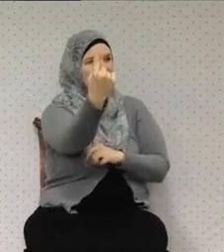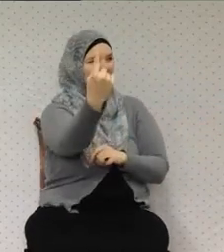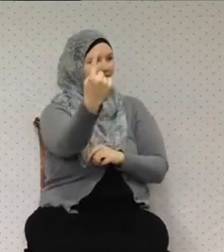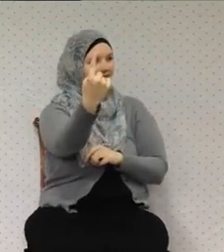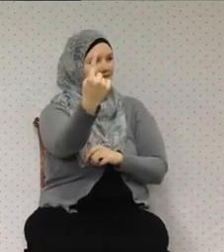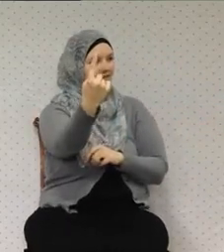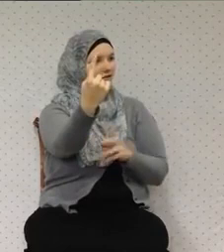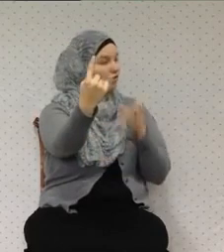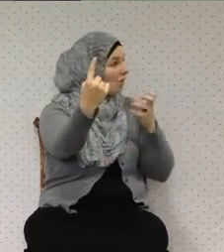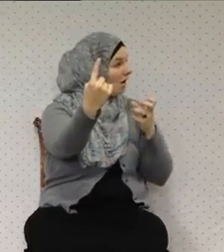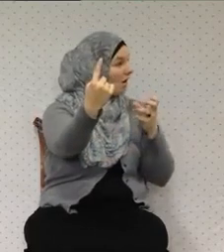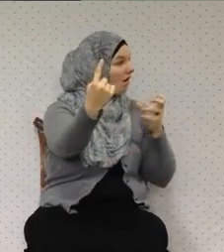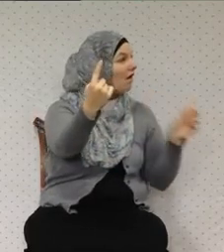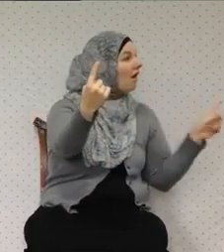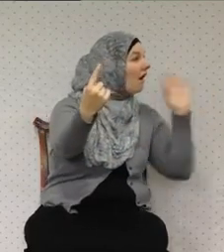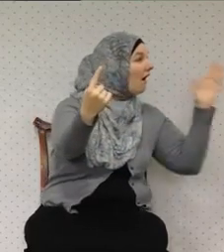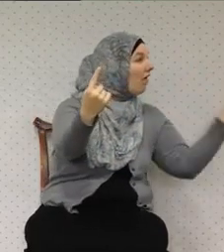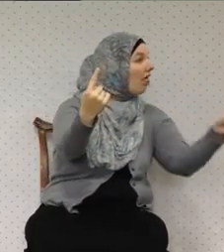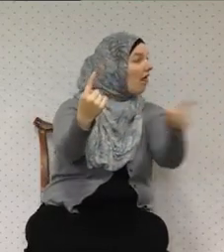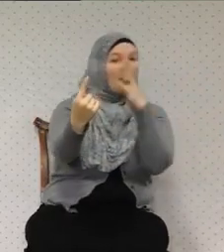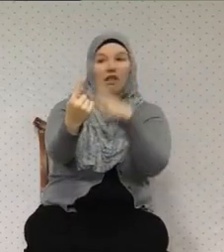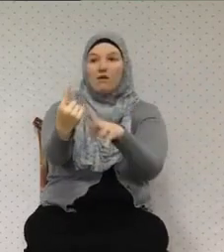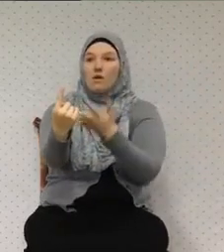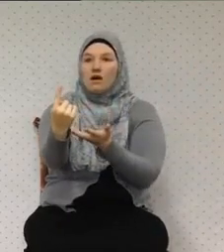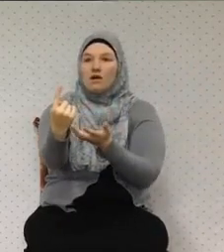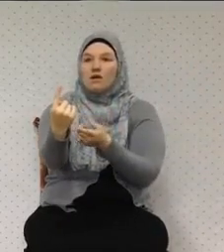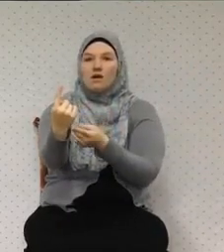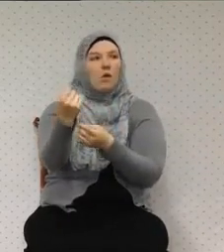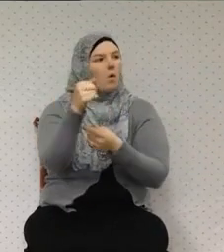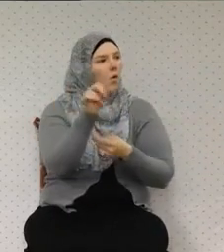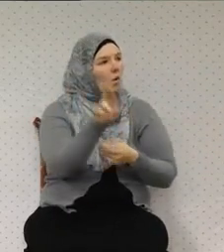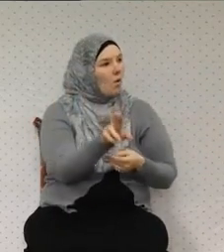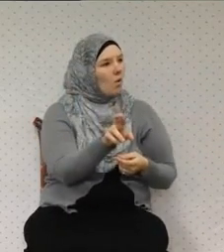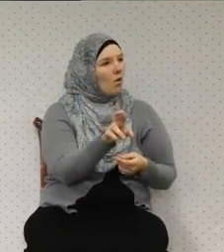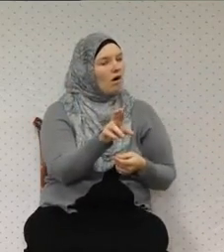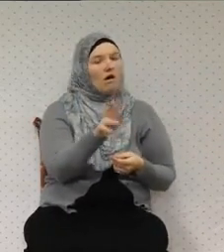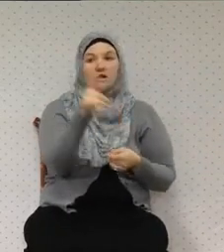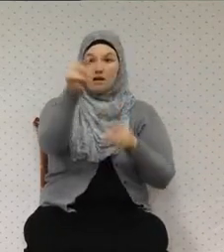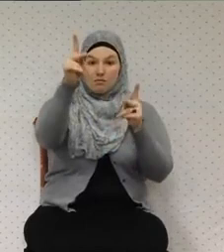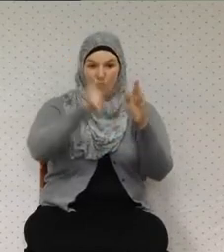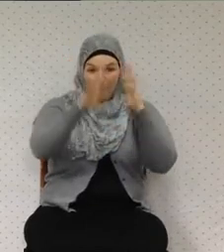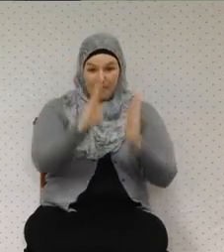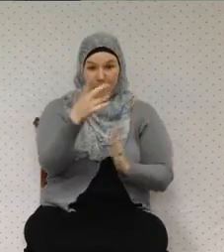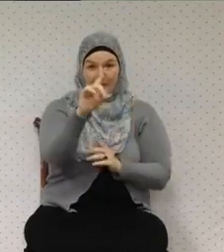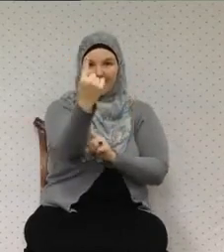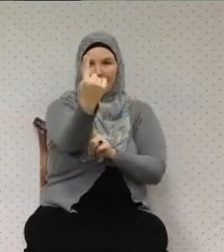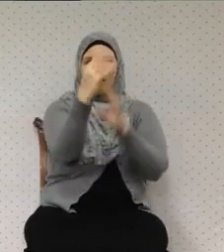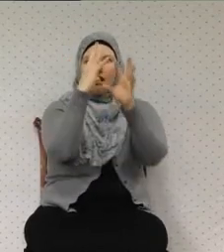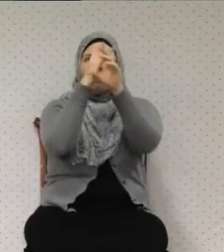to anyone else at that time? Or are you really going to be captivated by his presence?